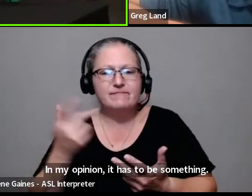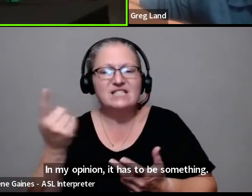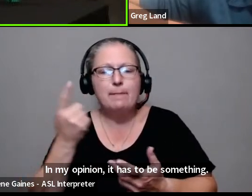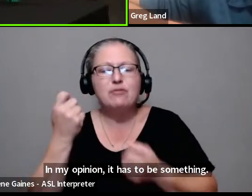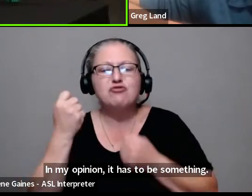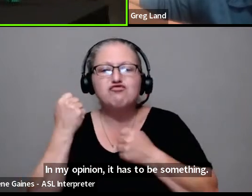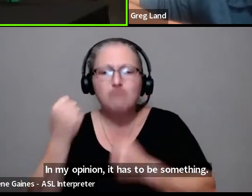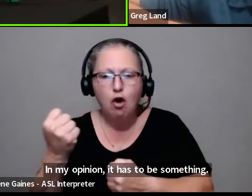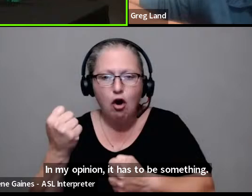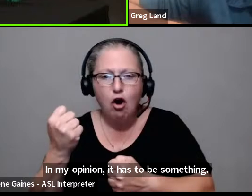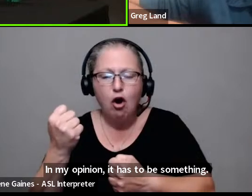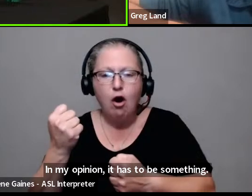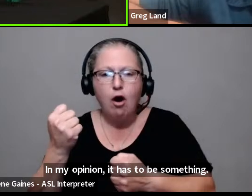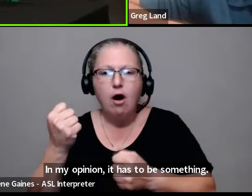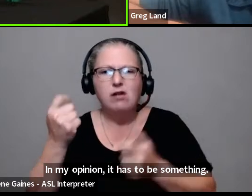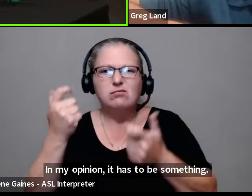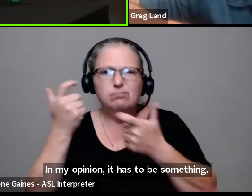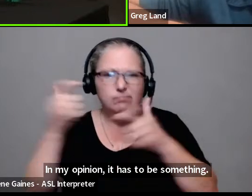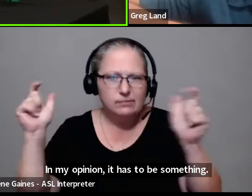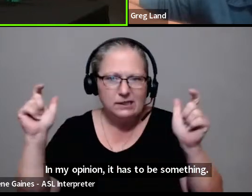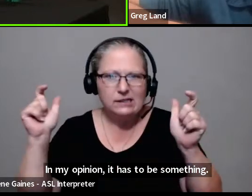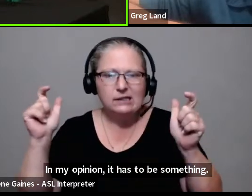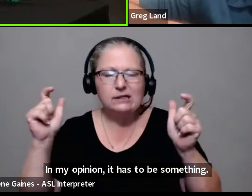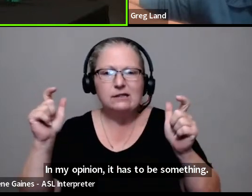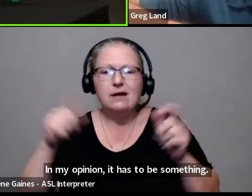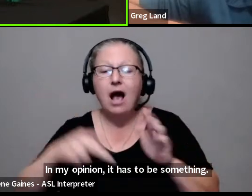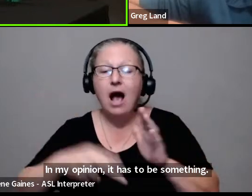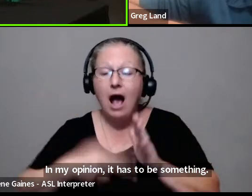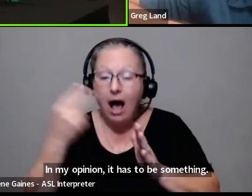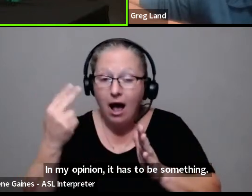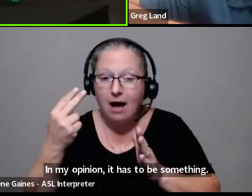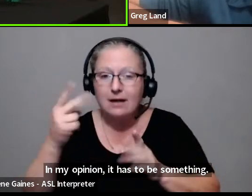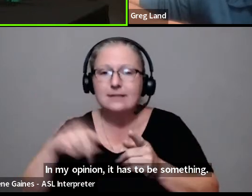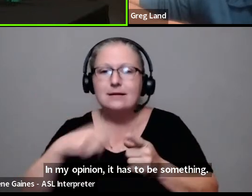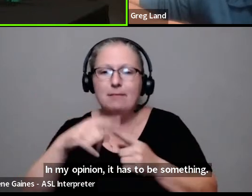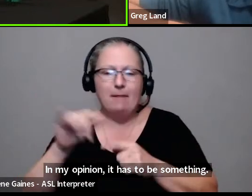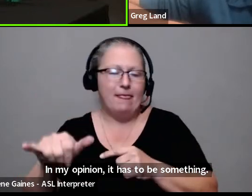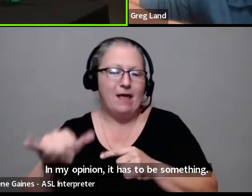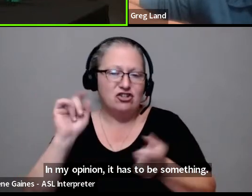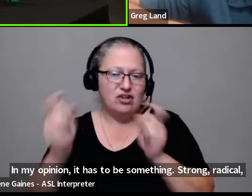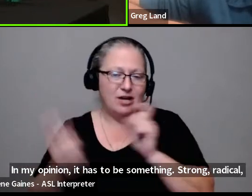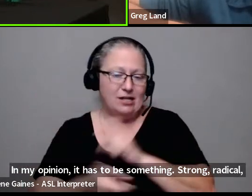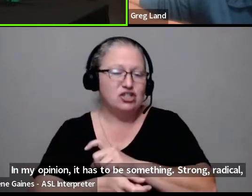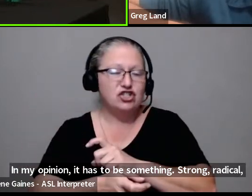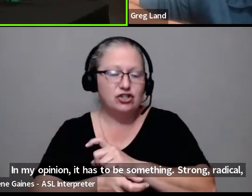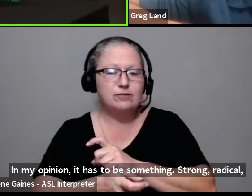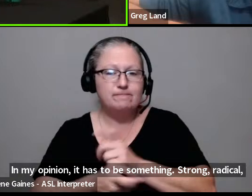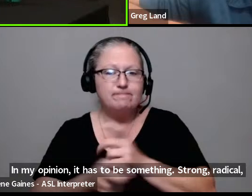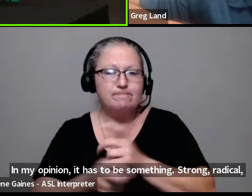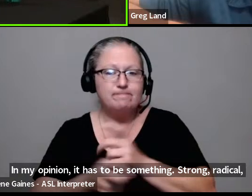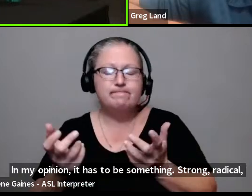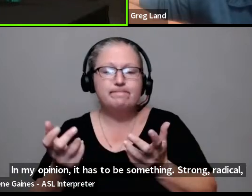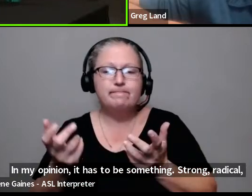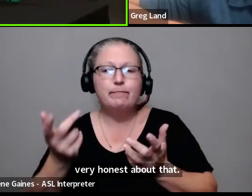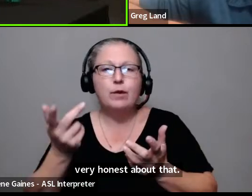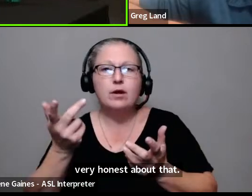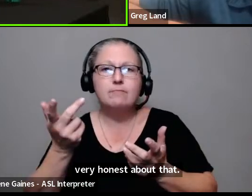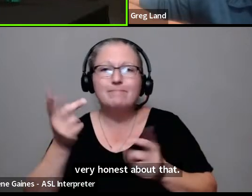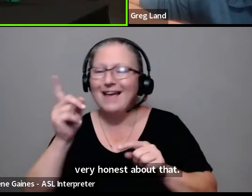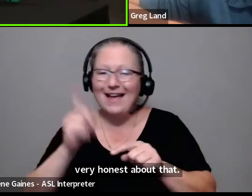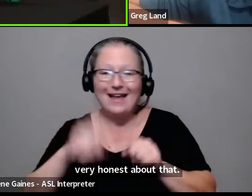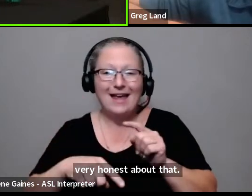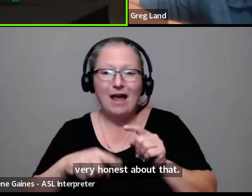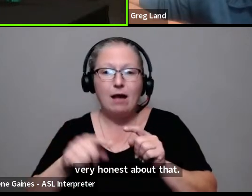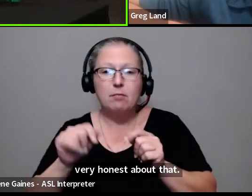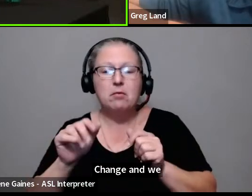strong, radical, very honest about that change. And it cannot be